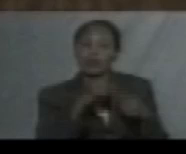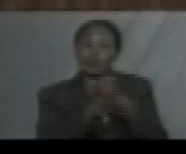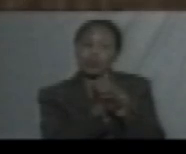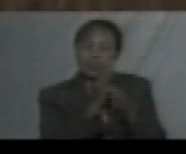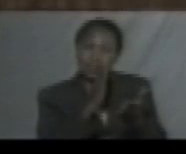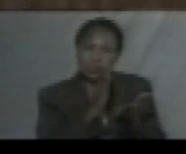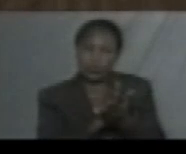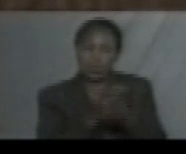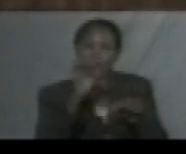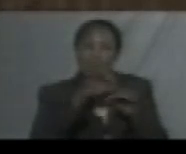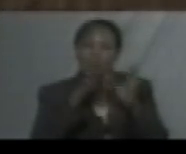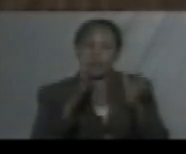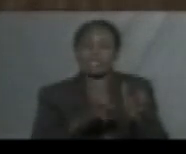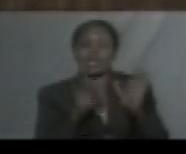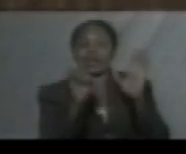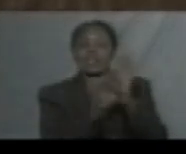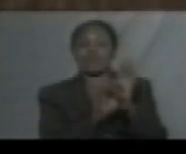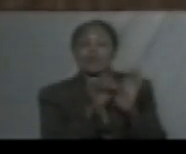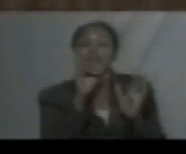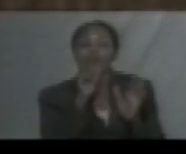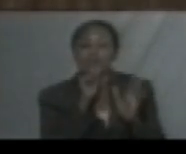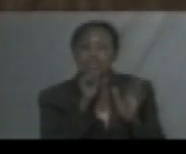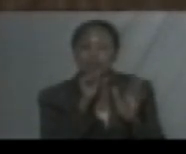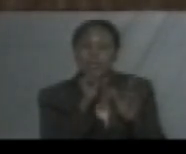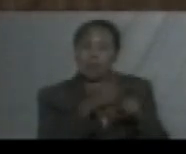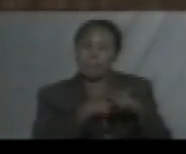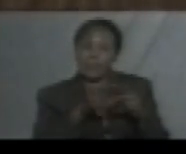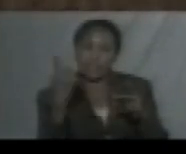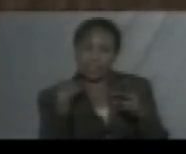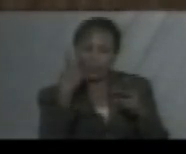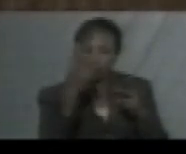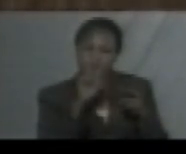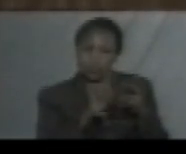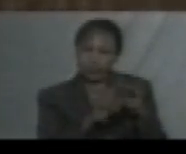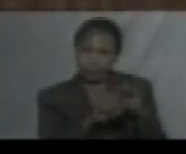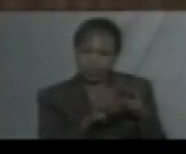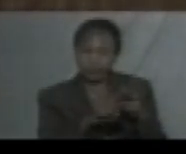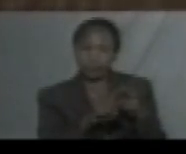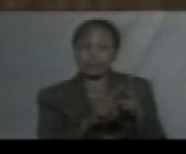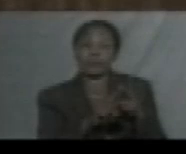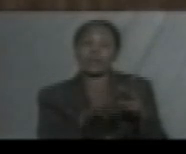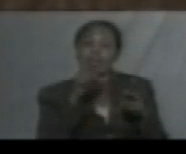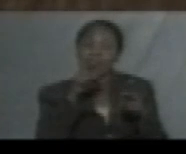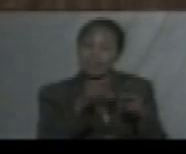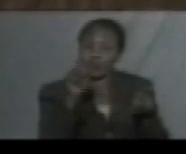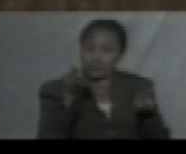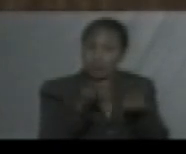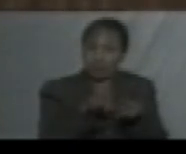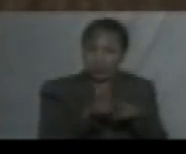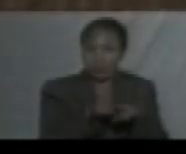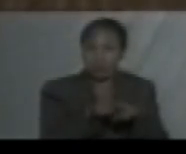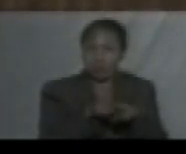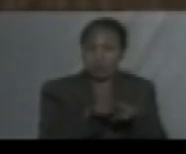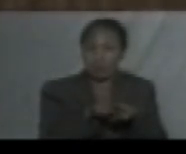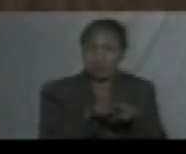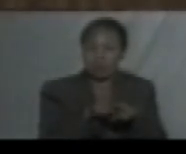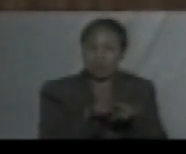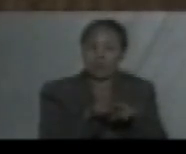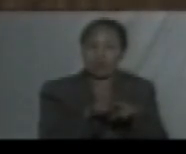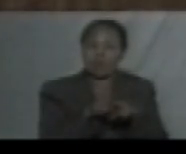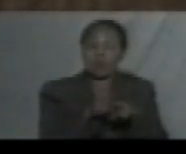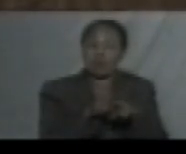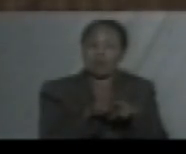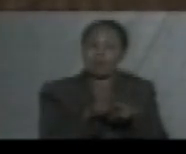ensuring that the voter was identified. But two, it was also going to